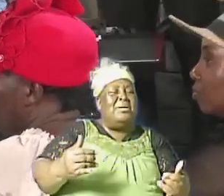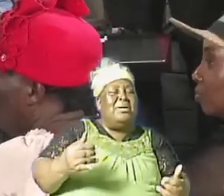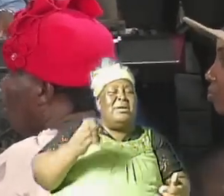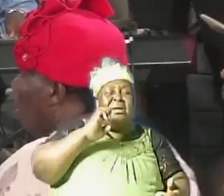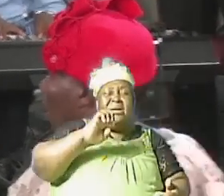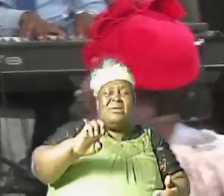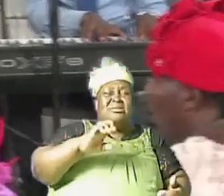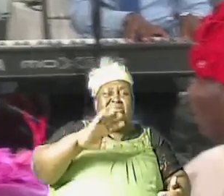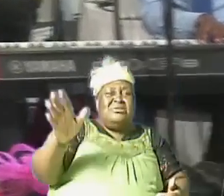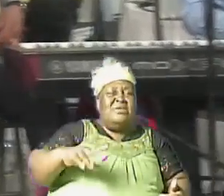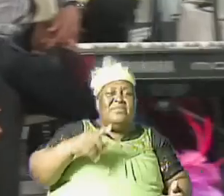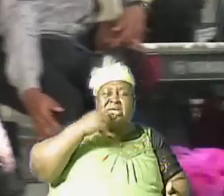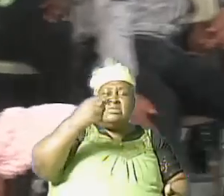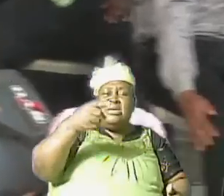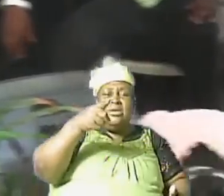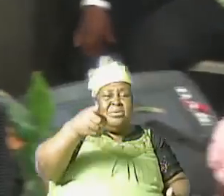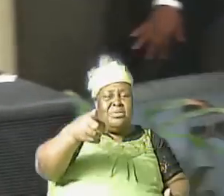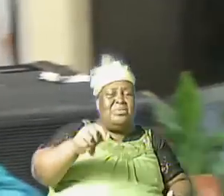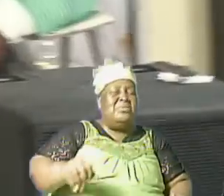Because she didn't tell you.